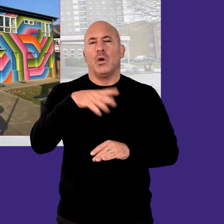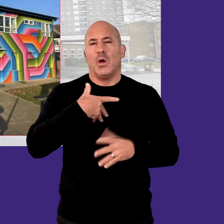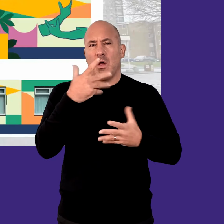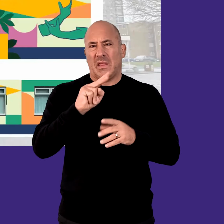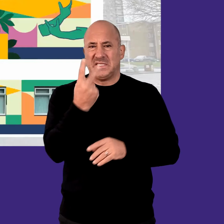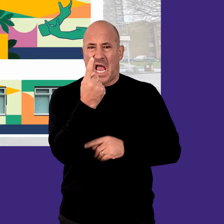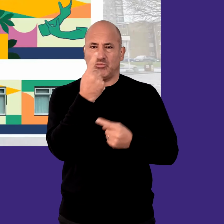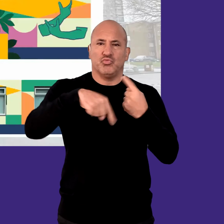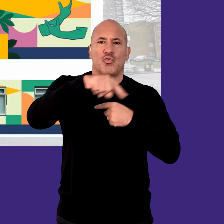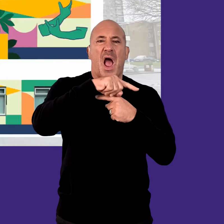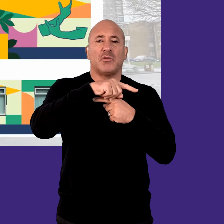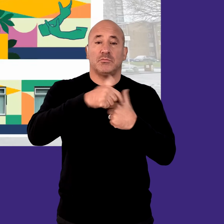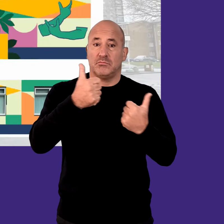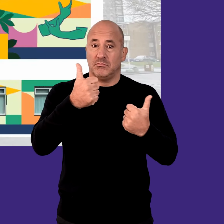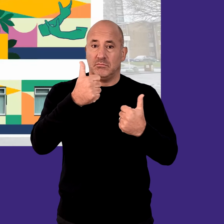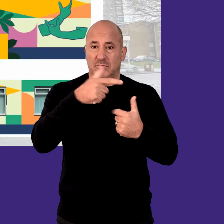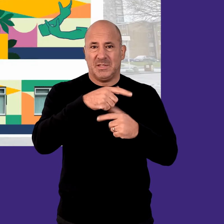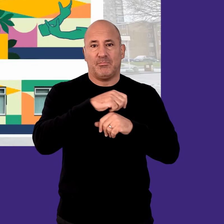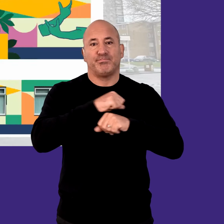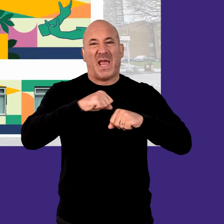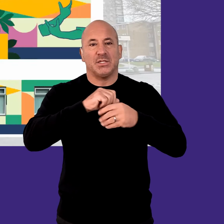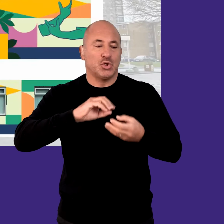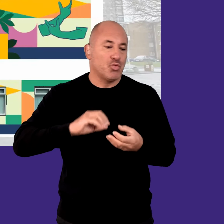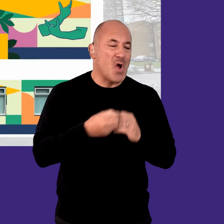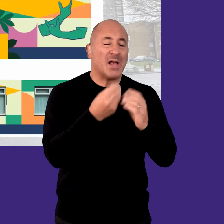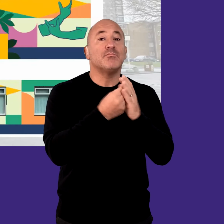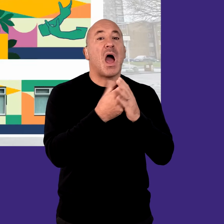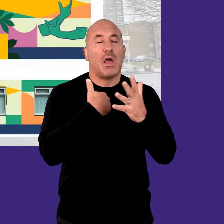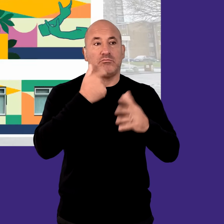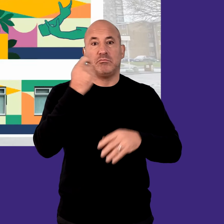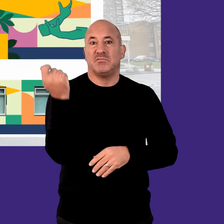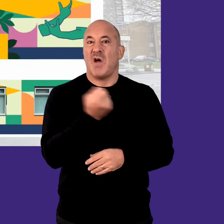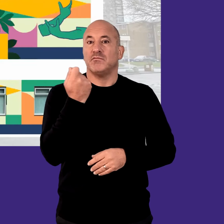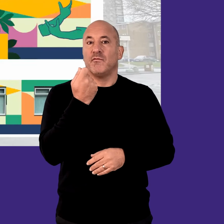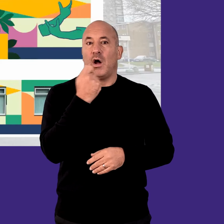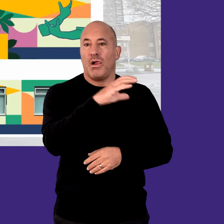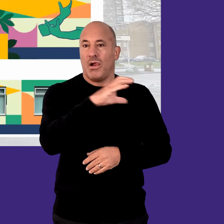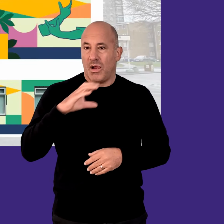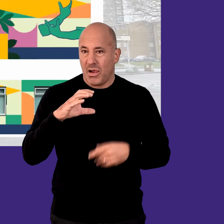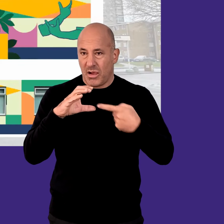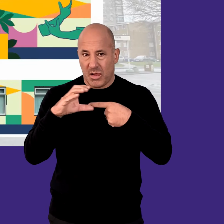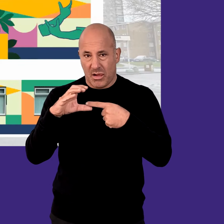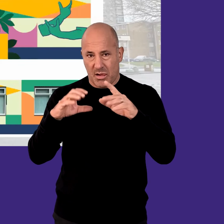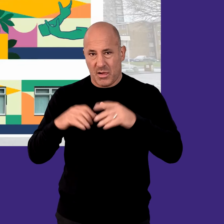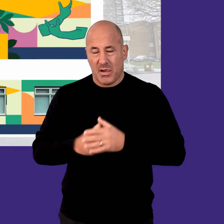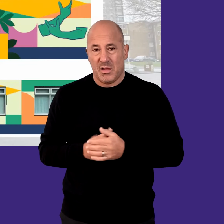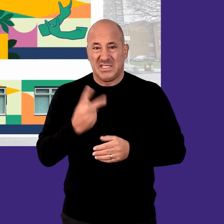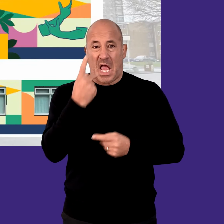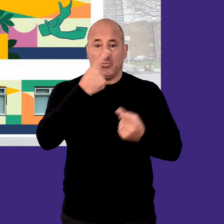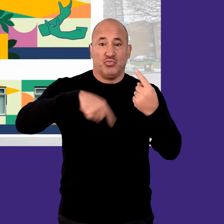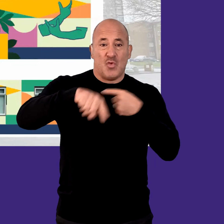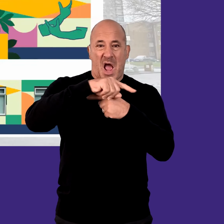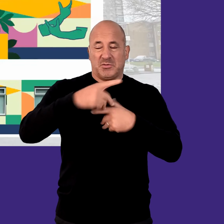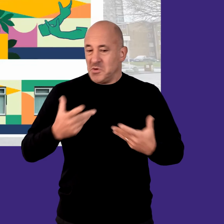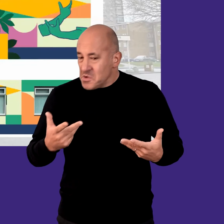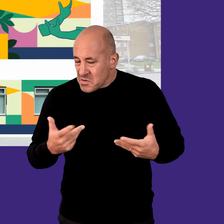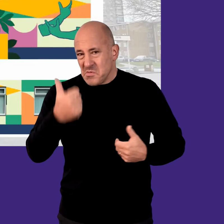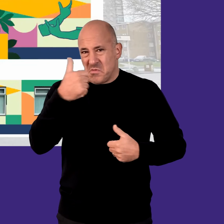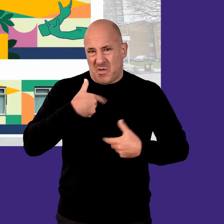So I also quickly wanted to mention the second round. So we were successful with that Space to Create money,